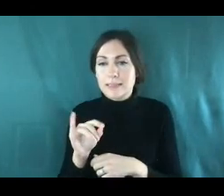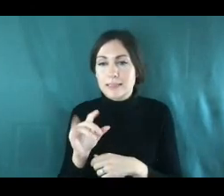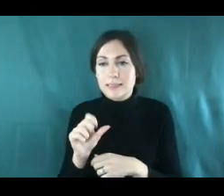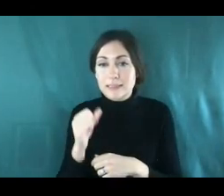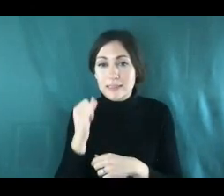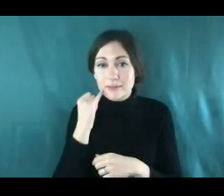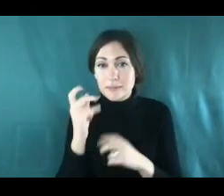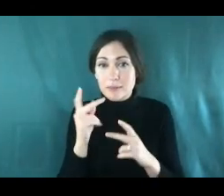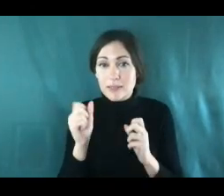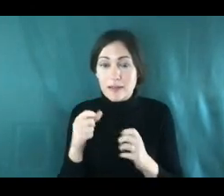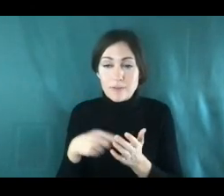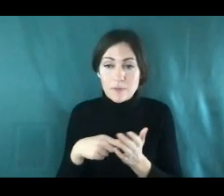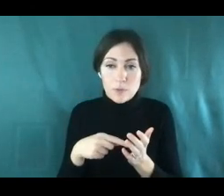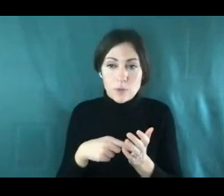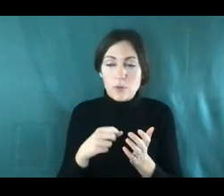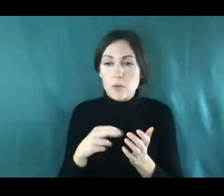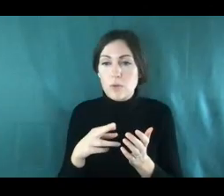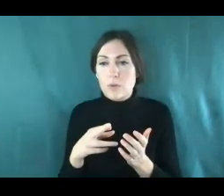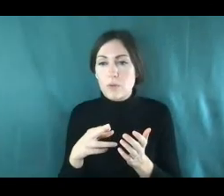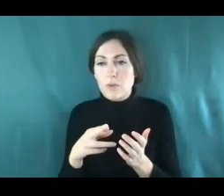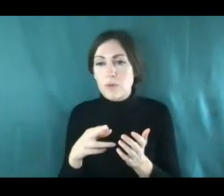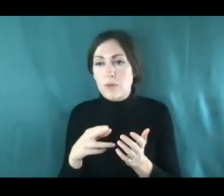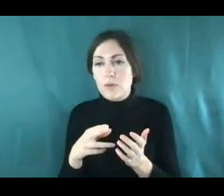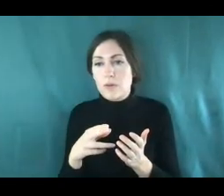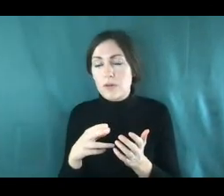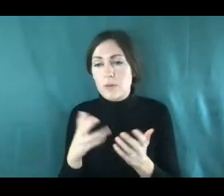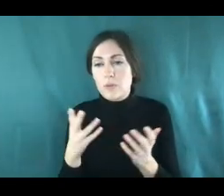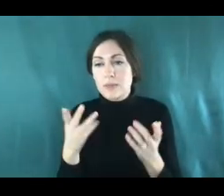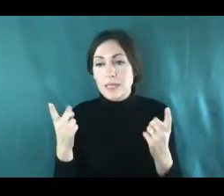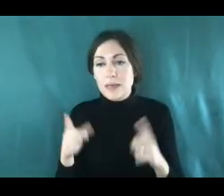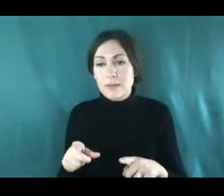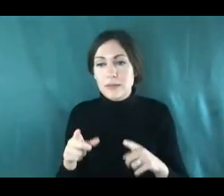it or not, and what's happening with,